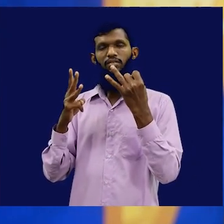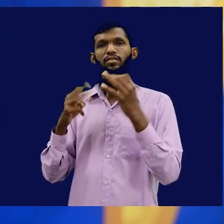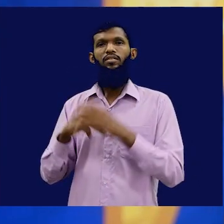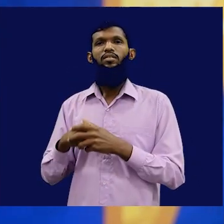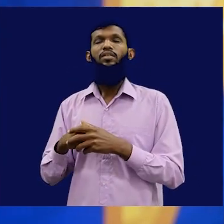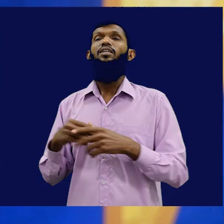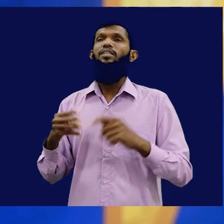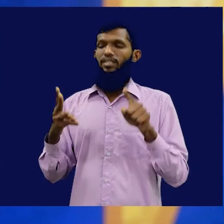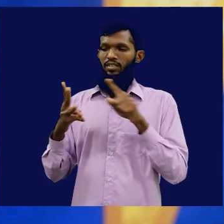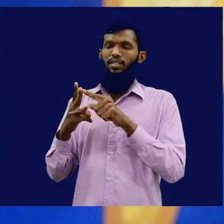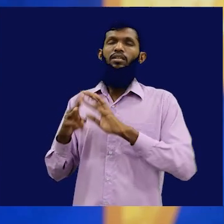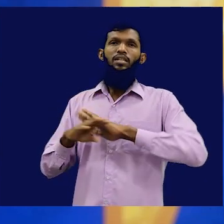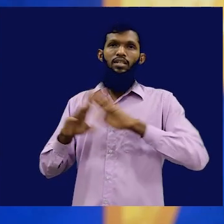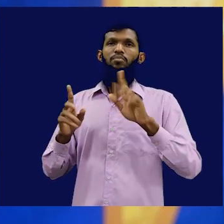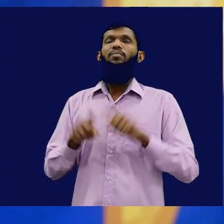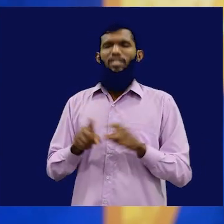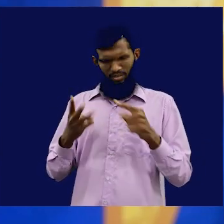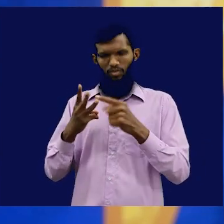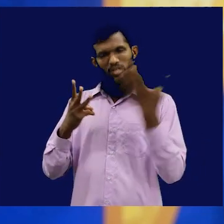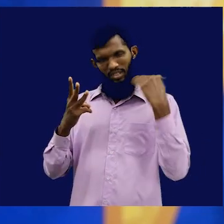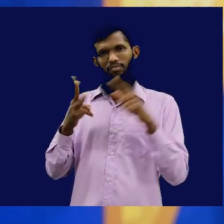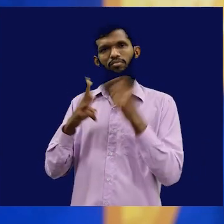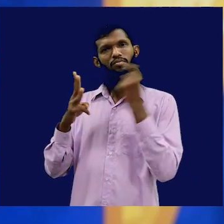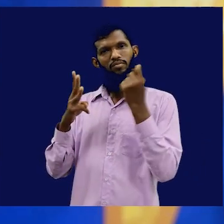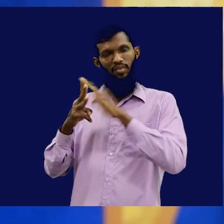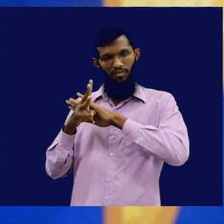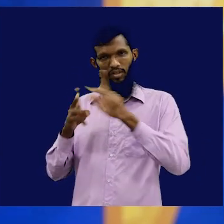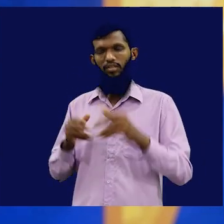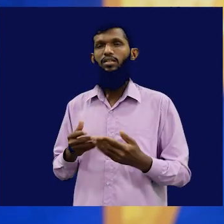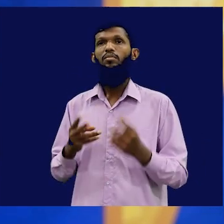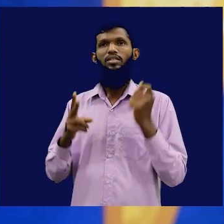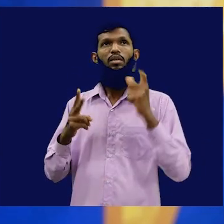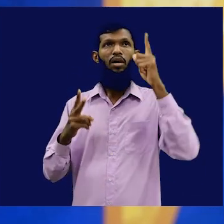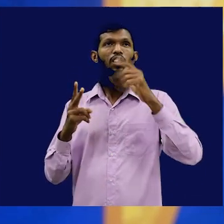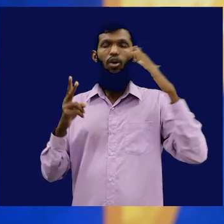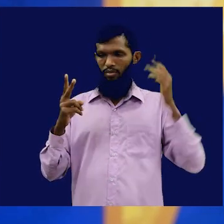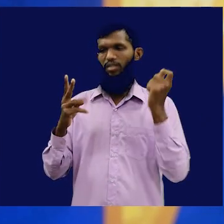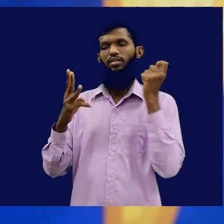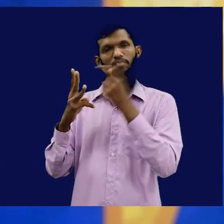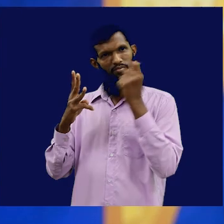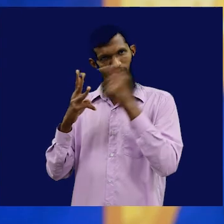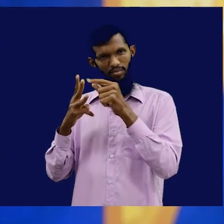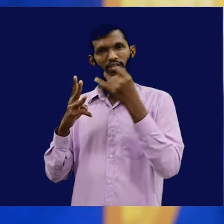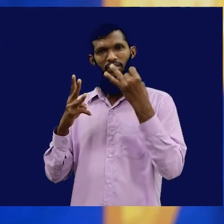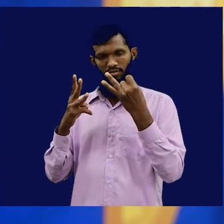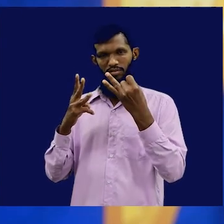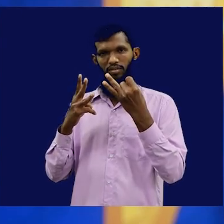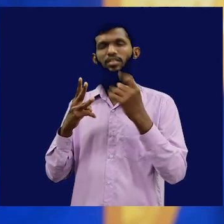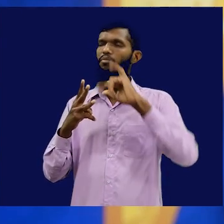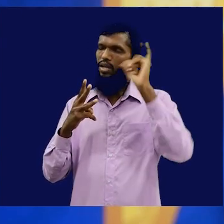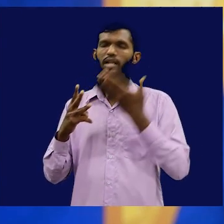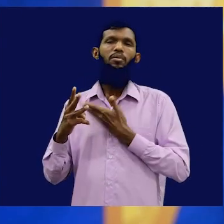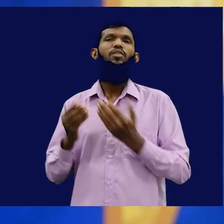Also, you have to throw seven pebbles to the middle Jamra, reciting Allahu Akbar with each